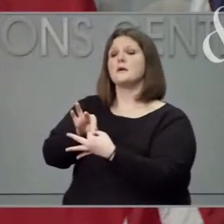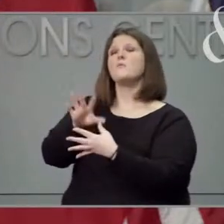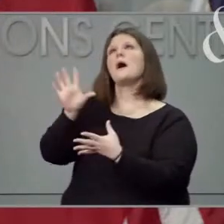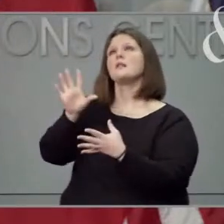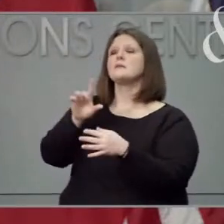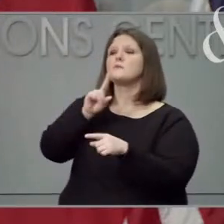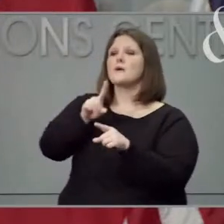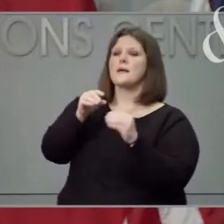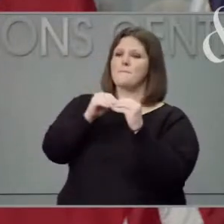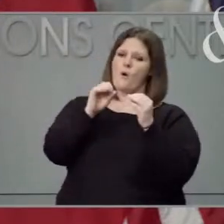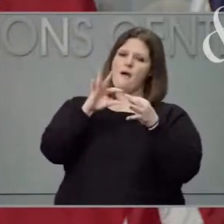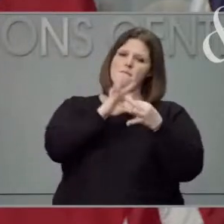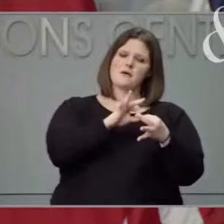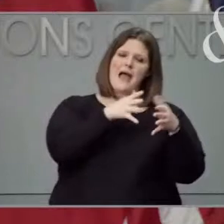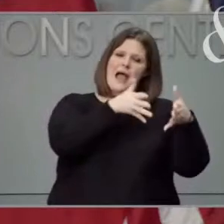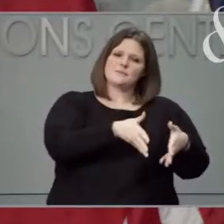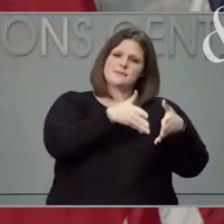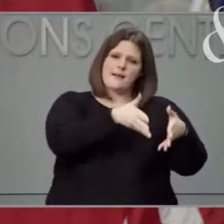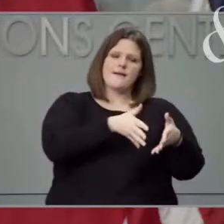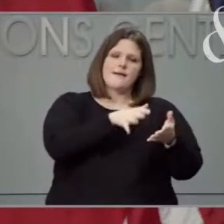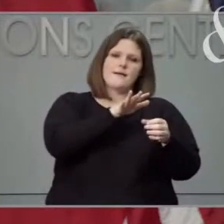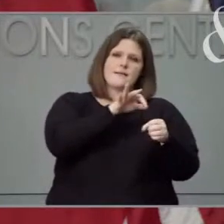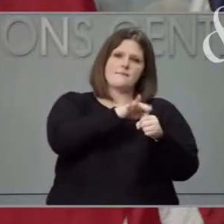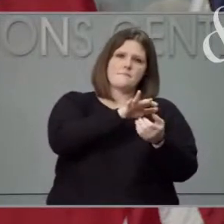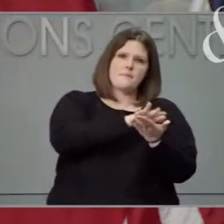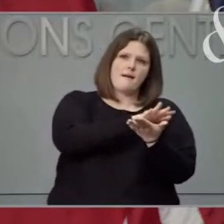with the outstanding ballots, and